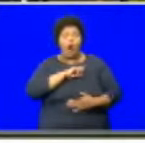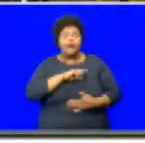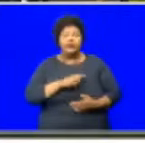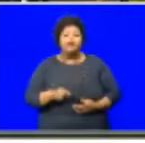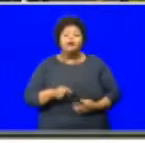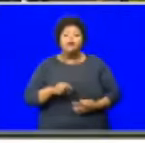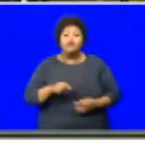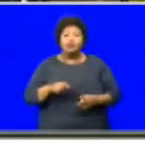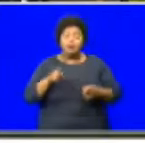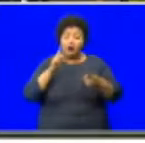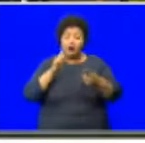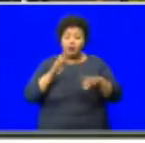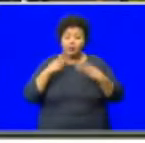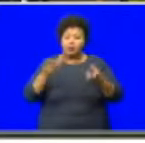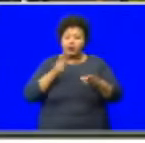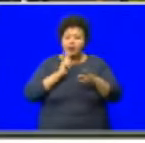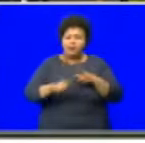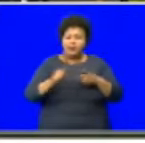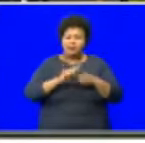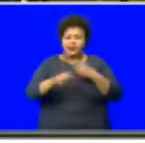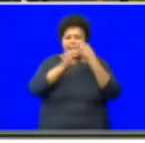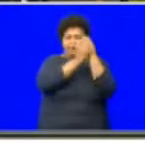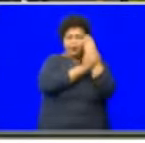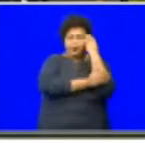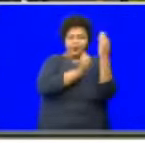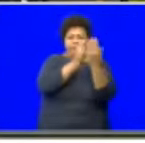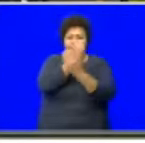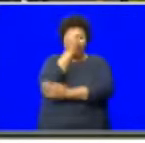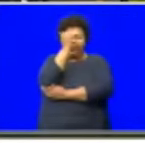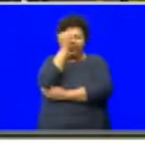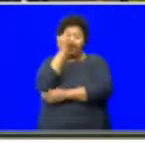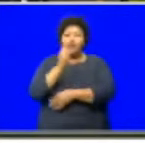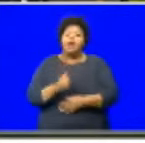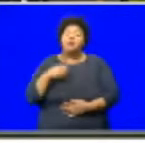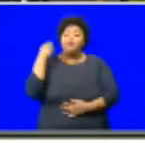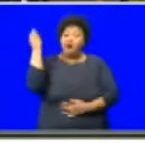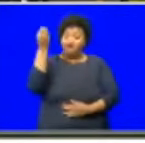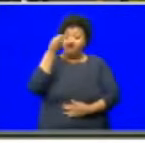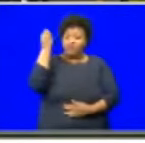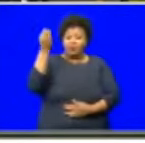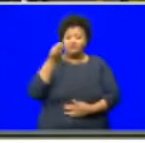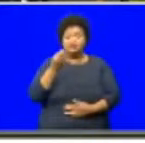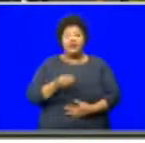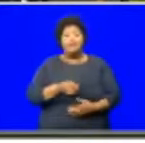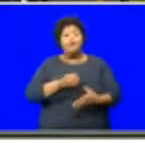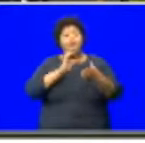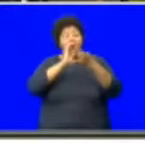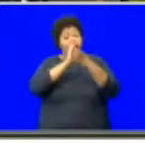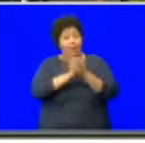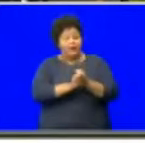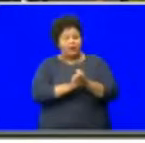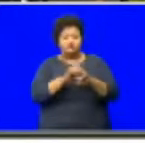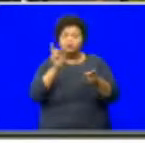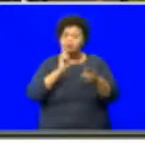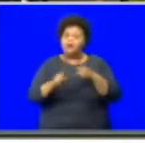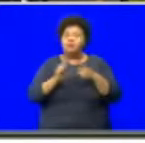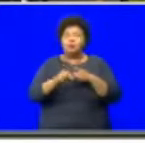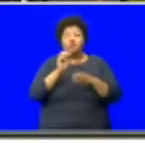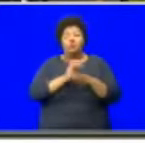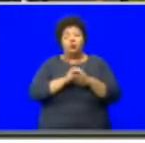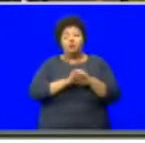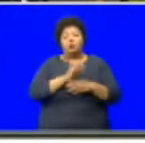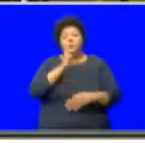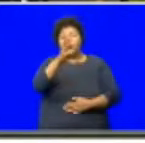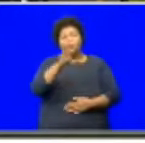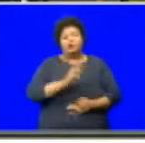preparing for the national team. Ma challenges la lesingathi nasiwabuka sibone ukuthi angaba nemithelela lo mubi, especially